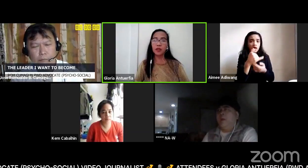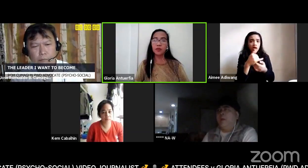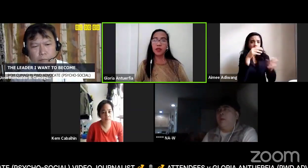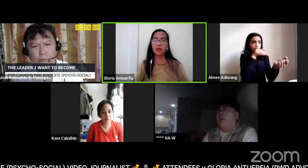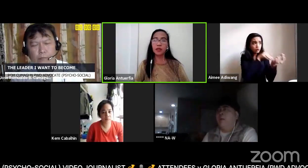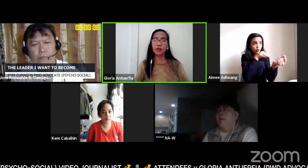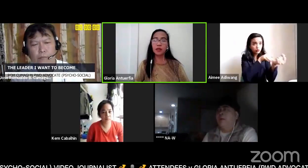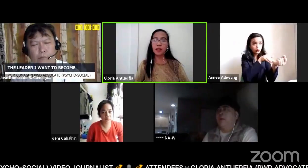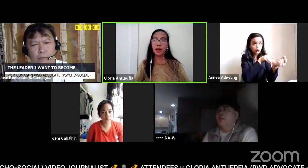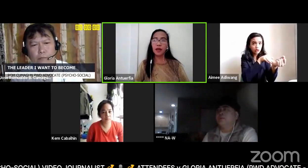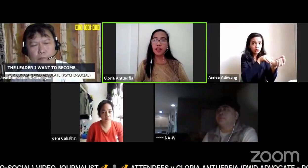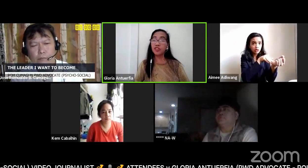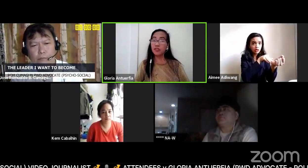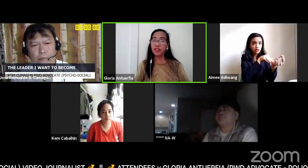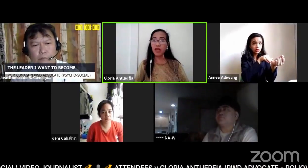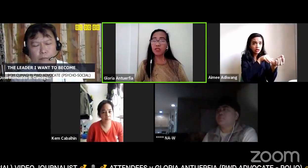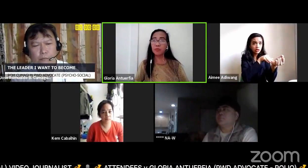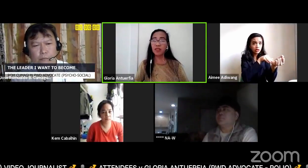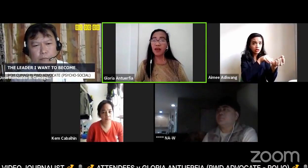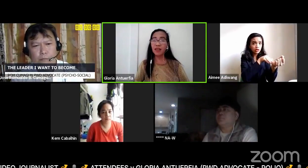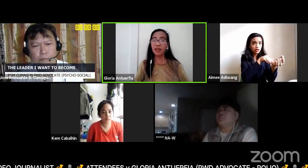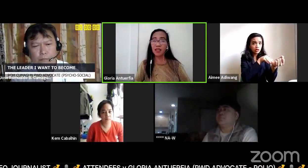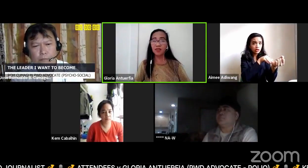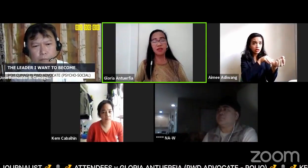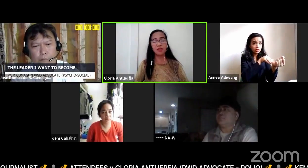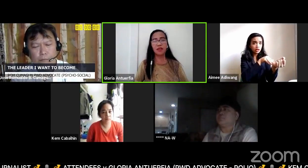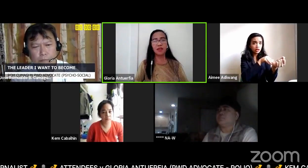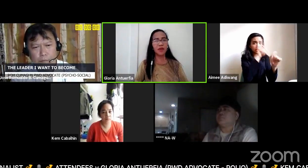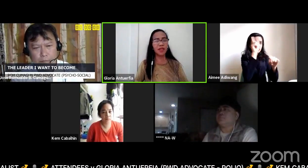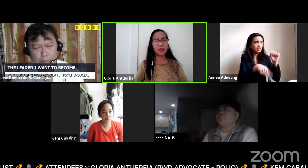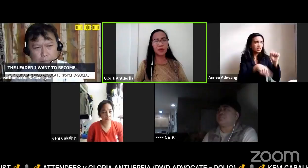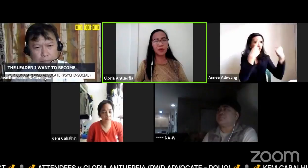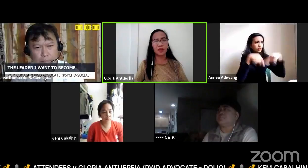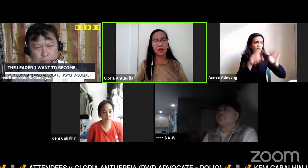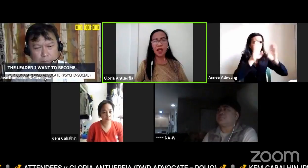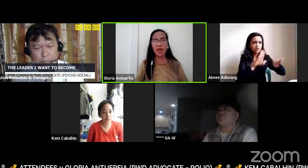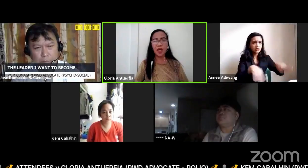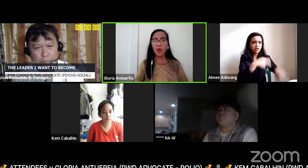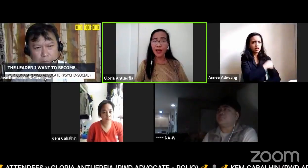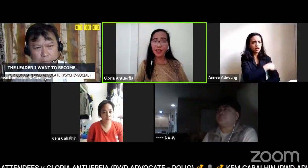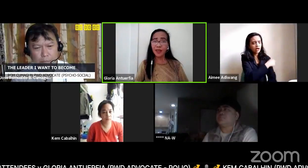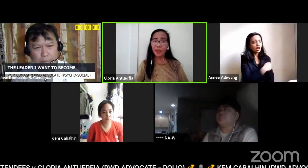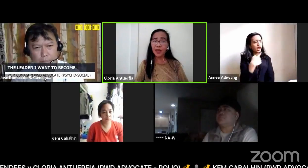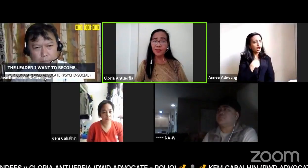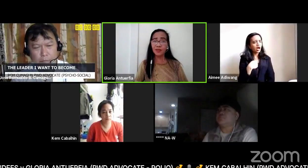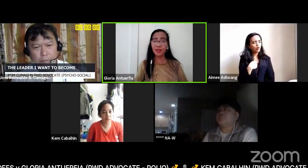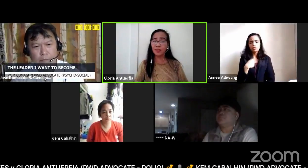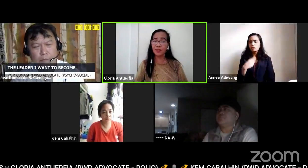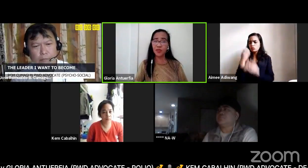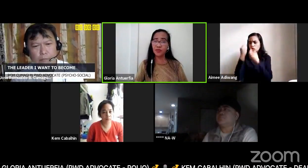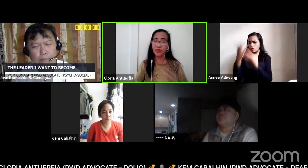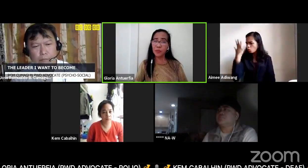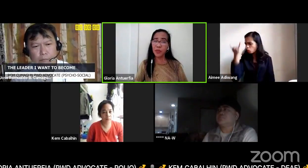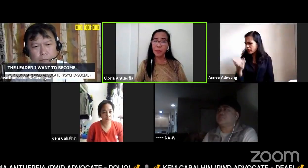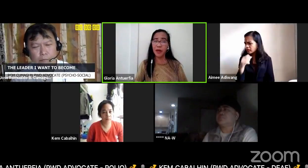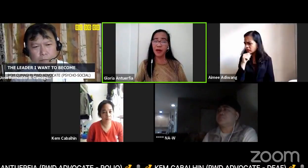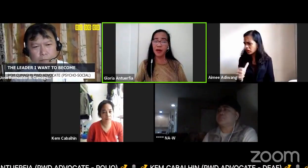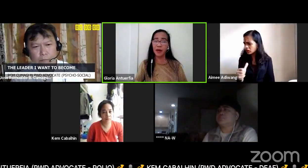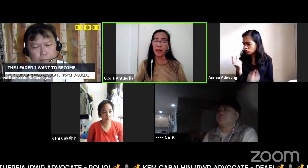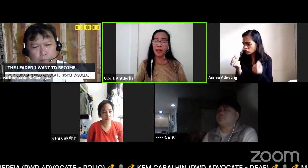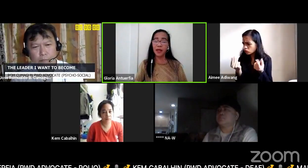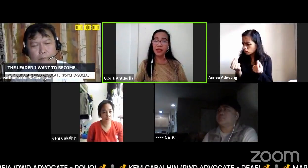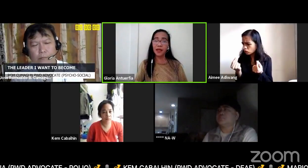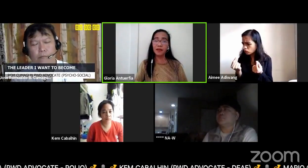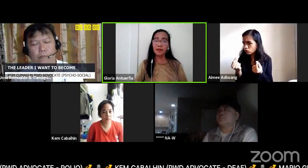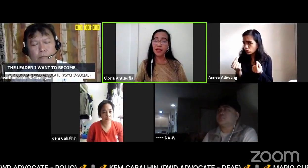go to the children's hospital in Quezon City. So I told her, why Quezon City is too far from